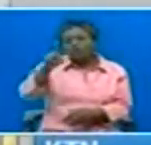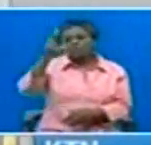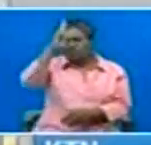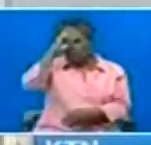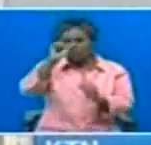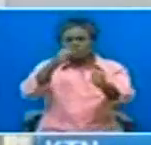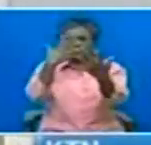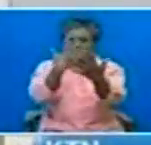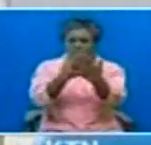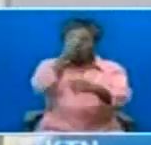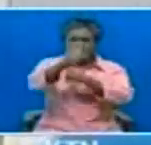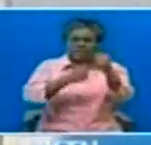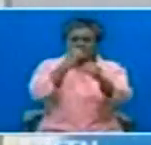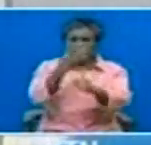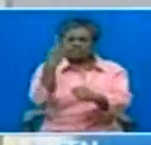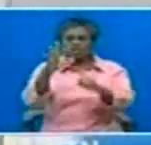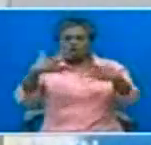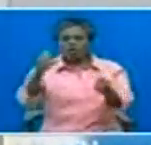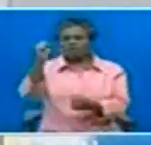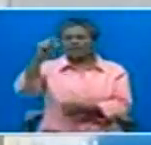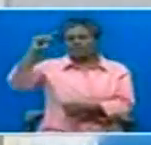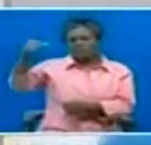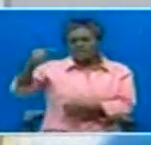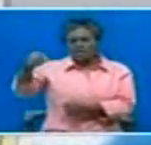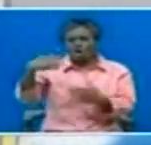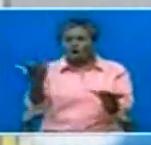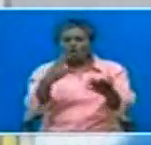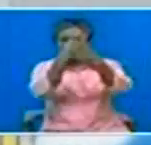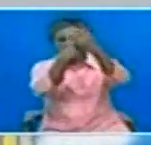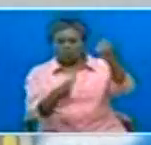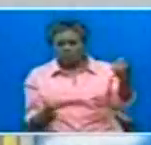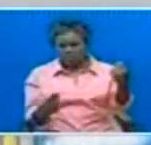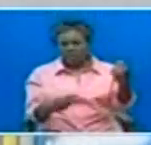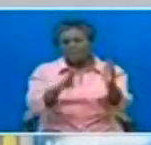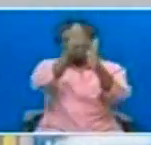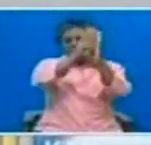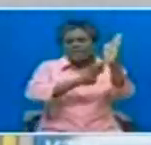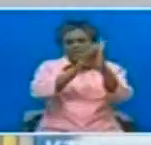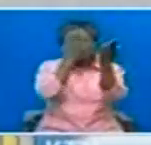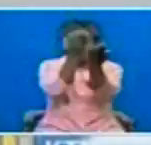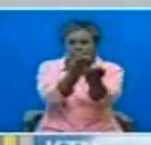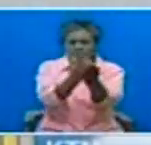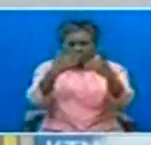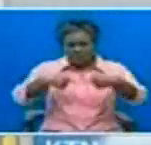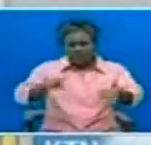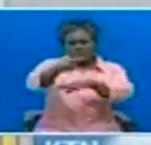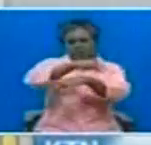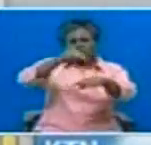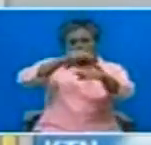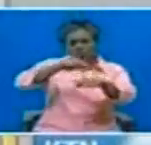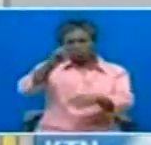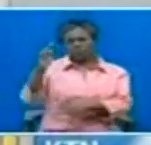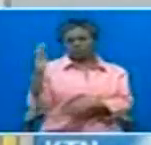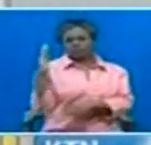jailed for 3 years or fined 5 million shillings or both. The bill also proposes to allow the national security organs